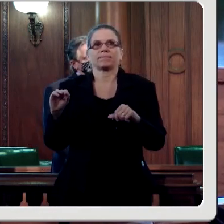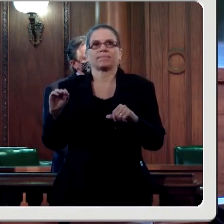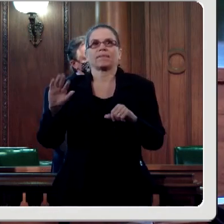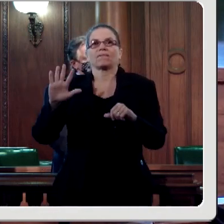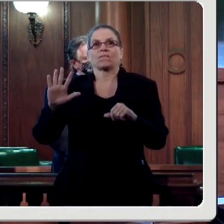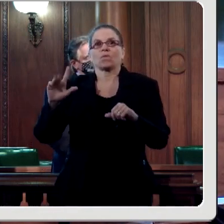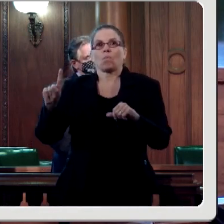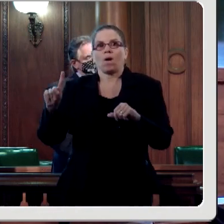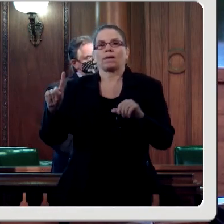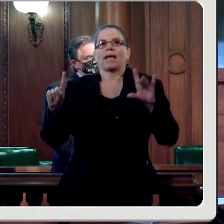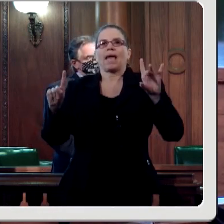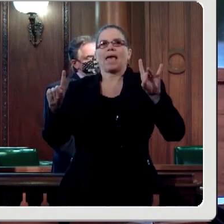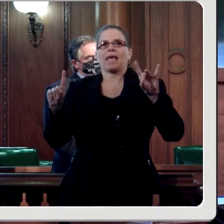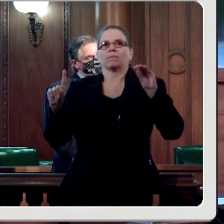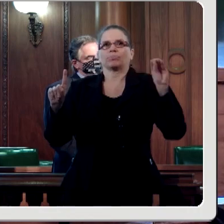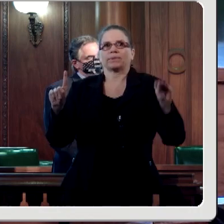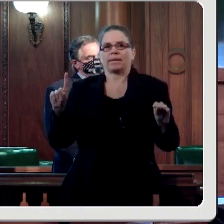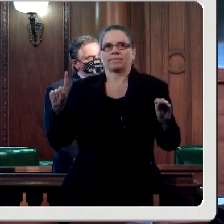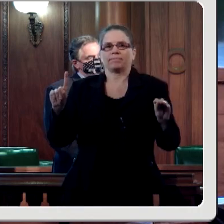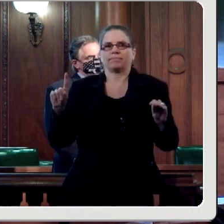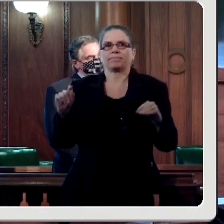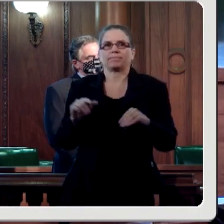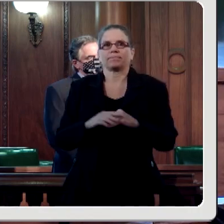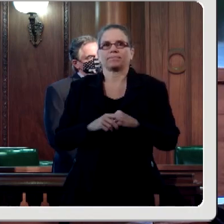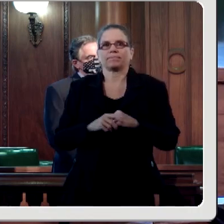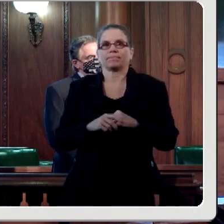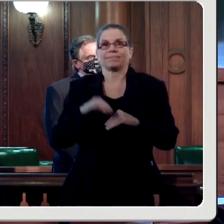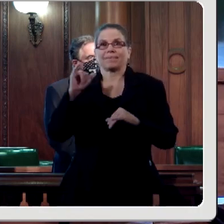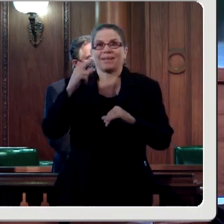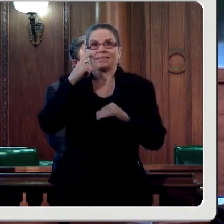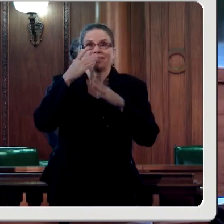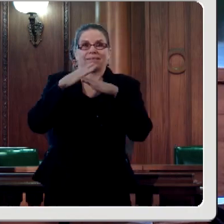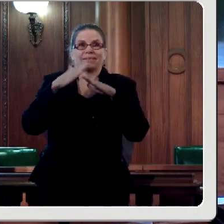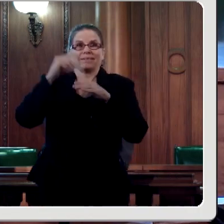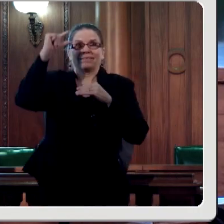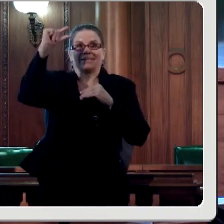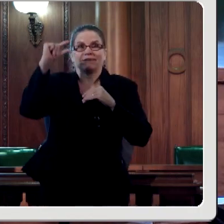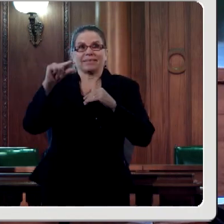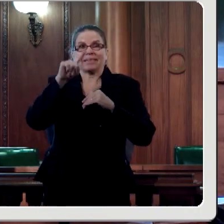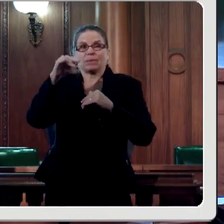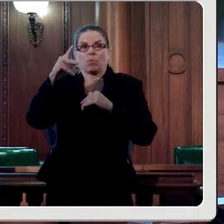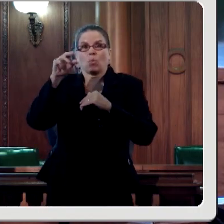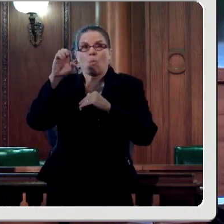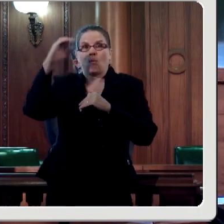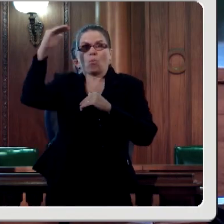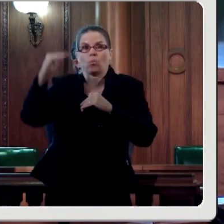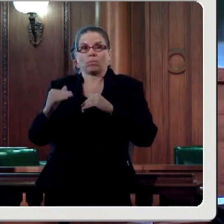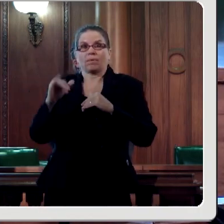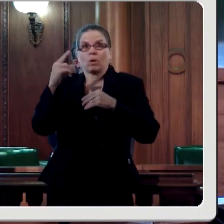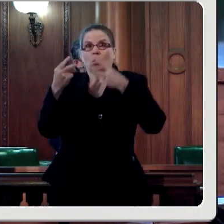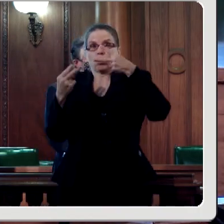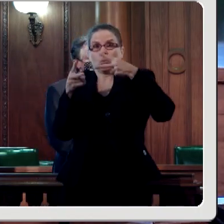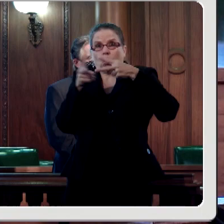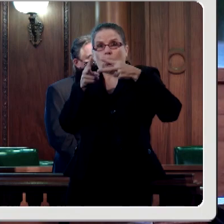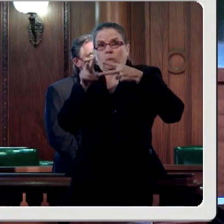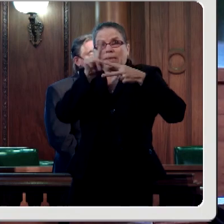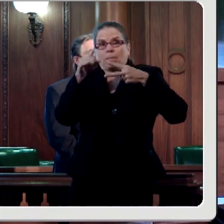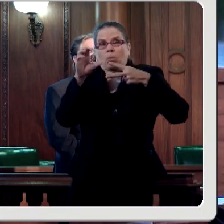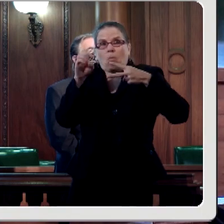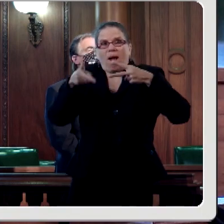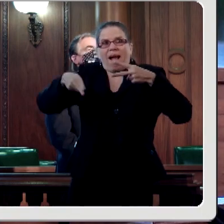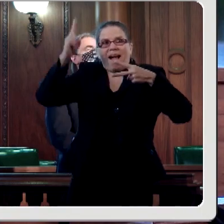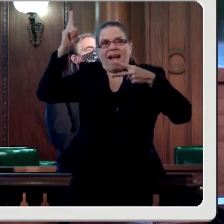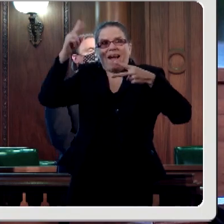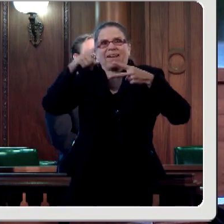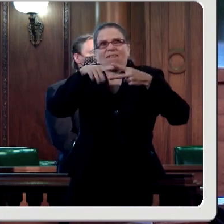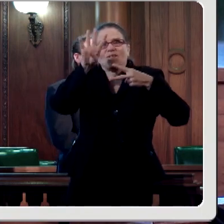01151, 8%. If we add 01108 and 01109, that's